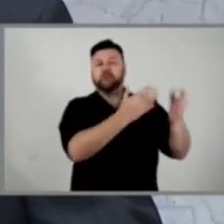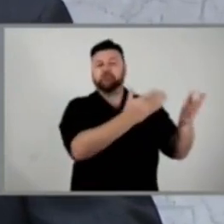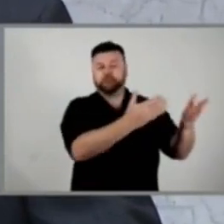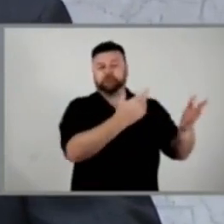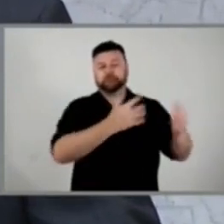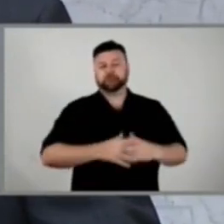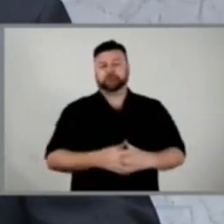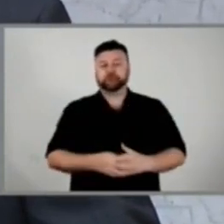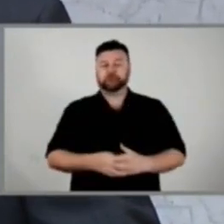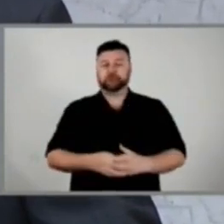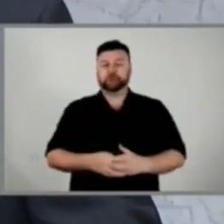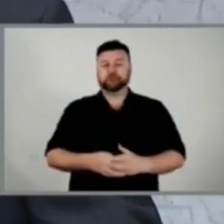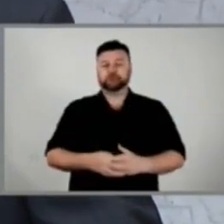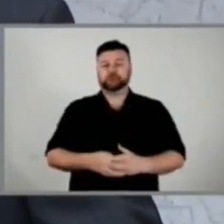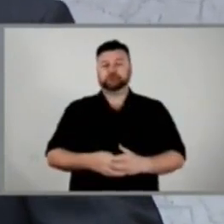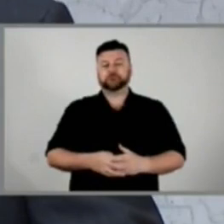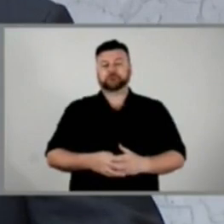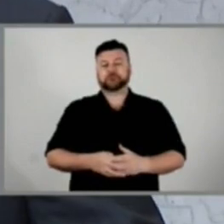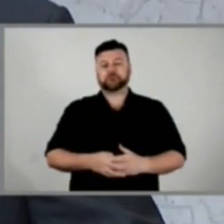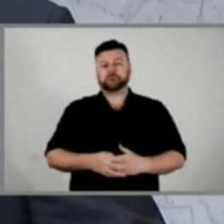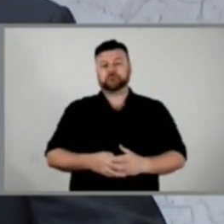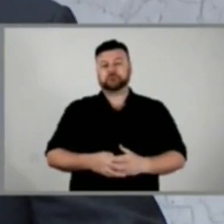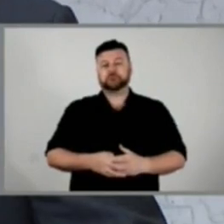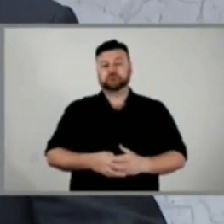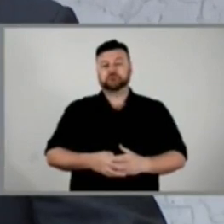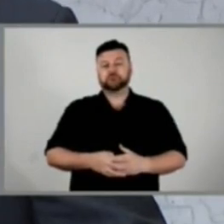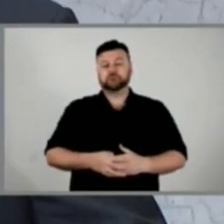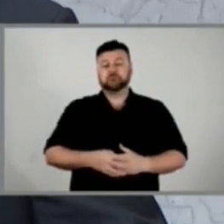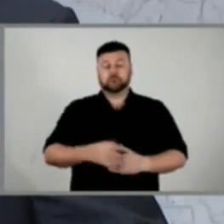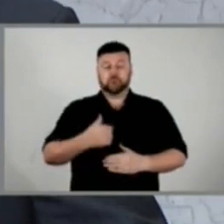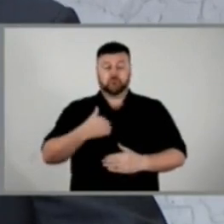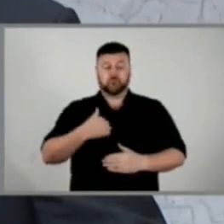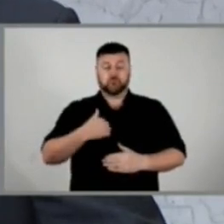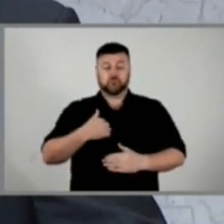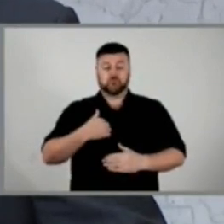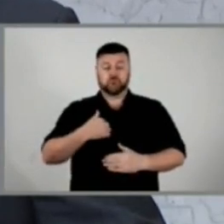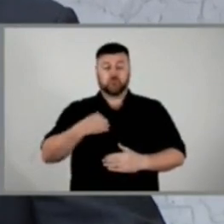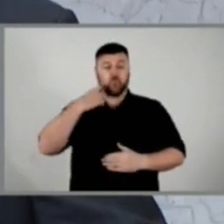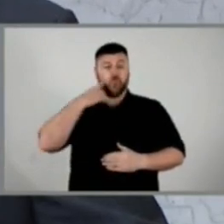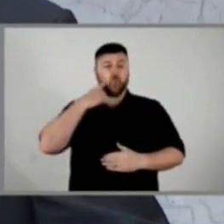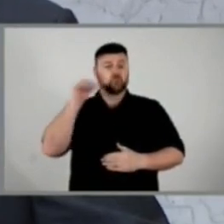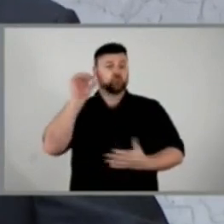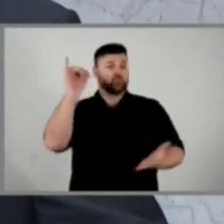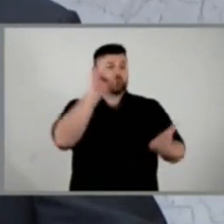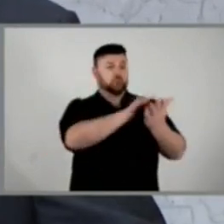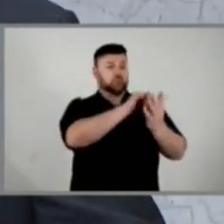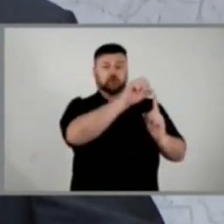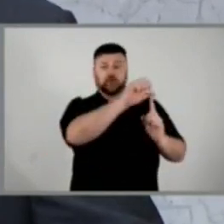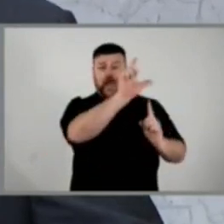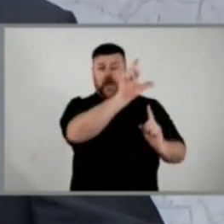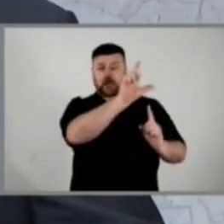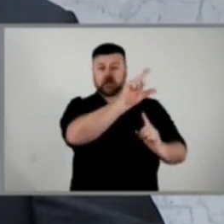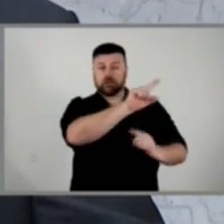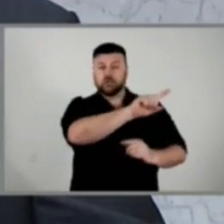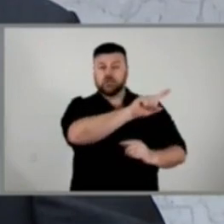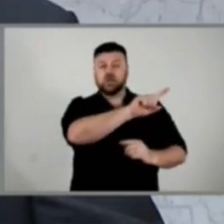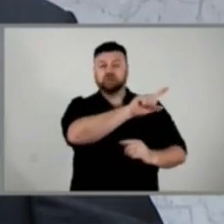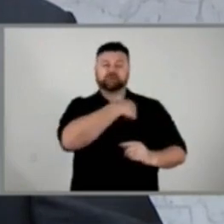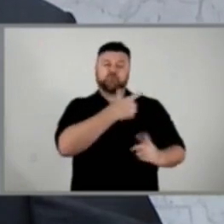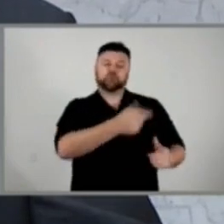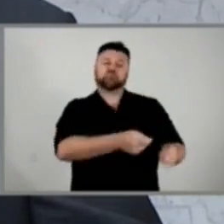coming to Australia. I understand it was supposed to land in Cairns, and so you would have to raise those matters. It had